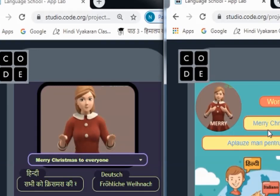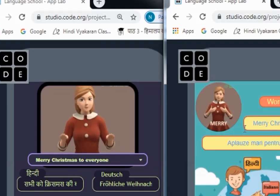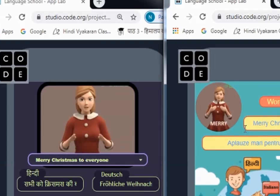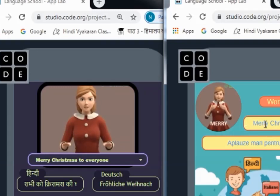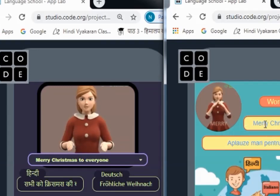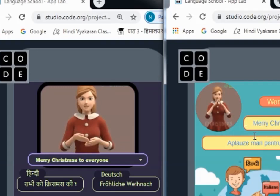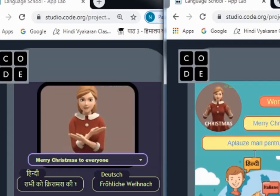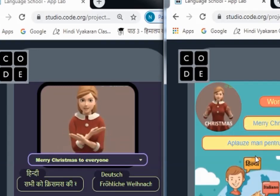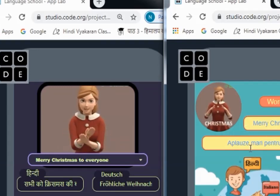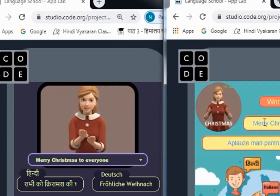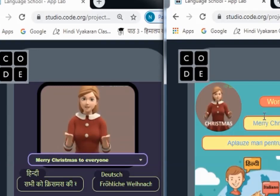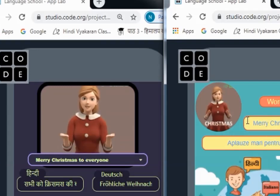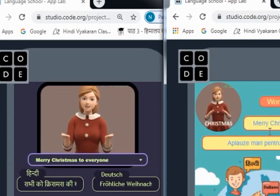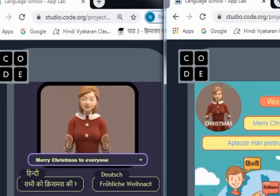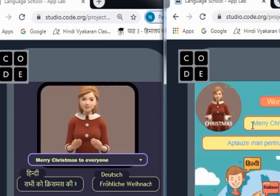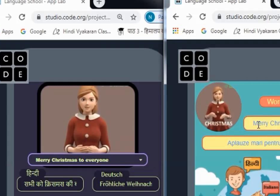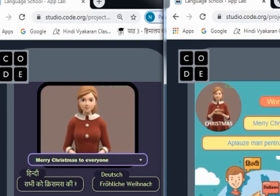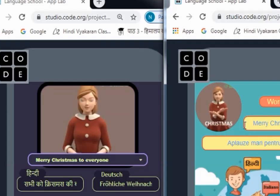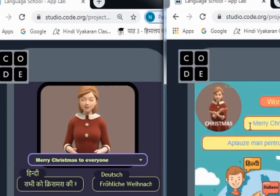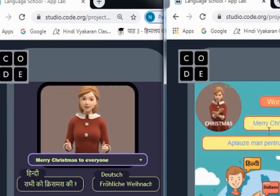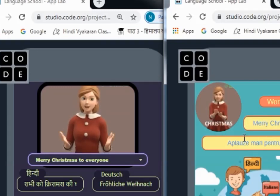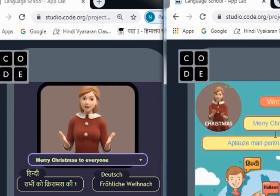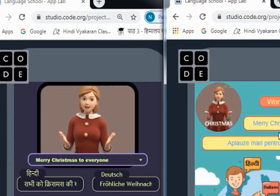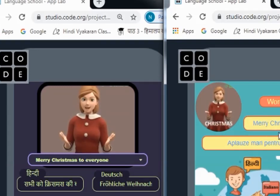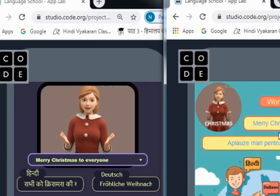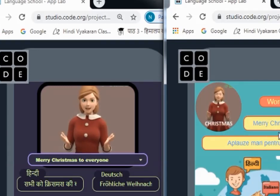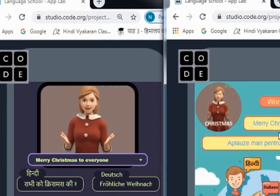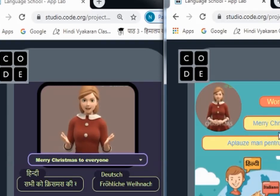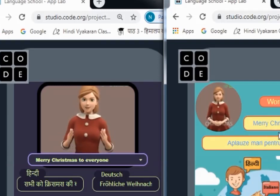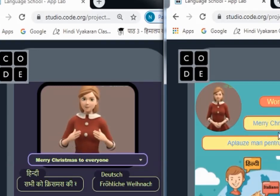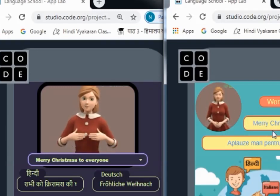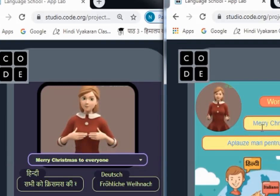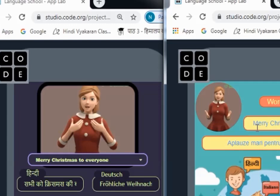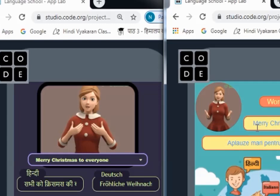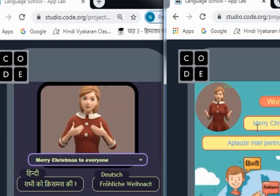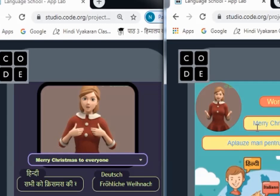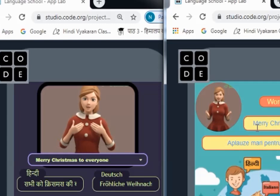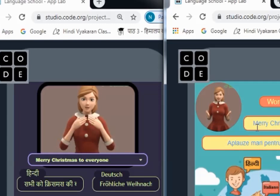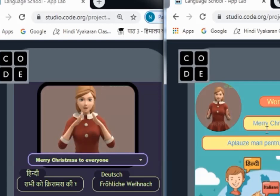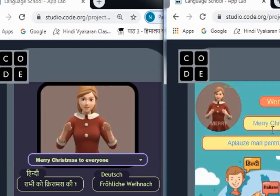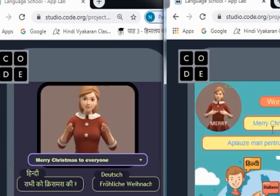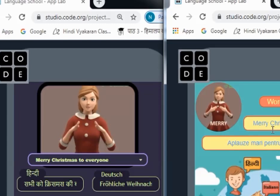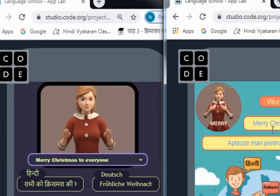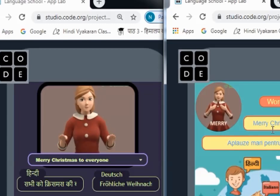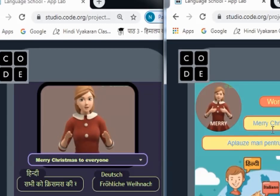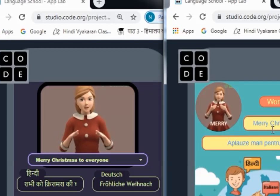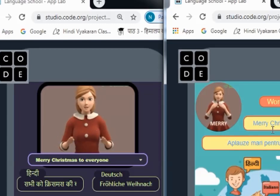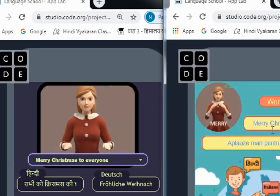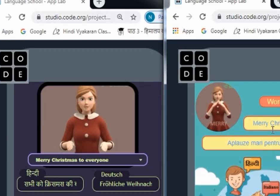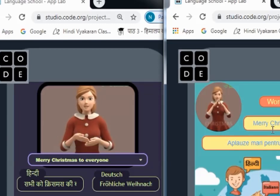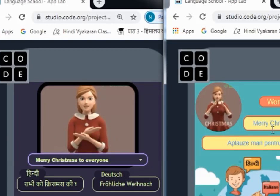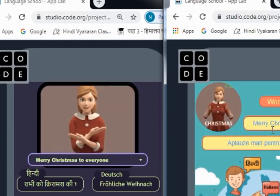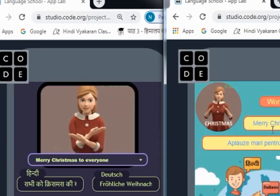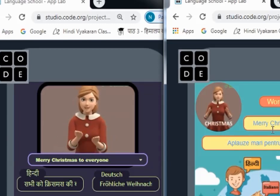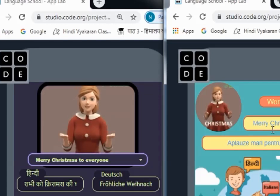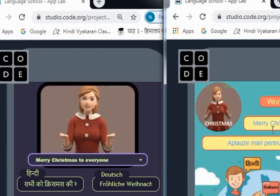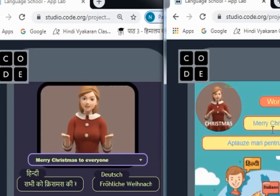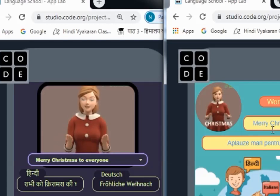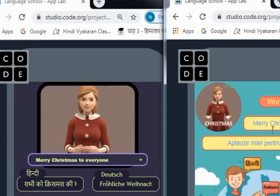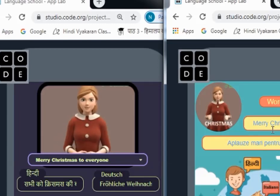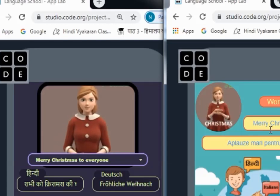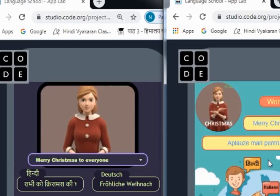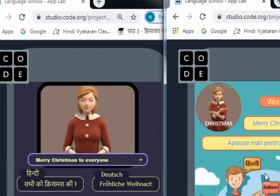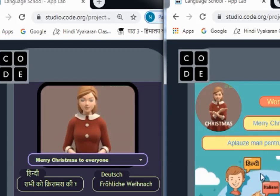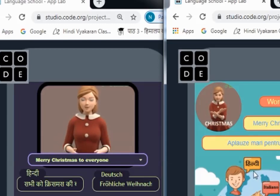to access this sentence over here like this. Fine. Now if you want to hear it in Hindi and want to see